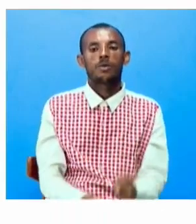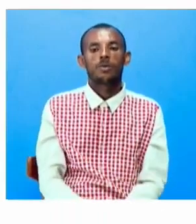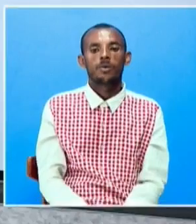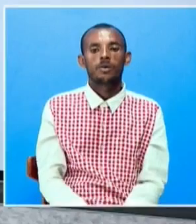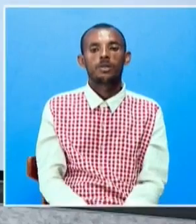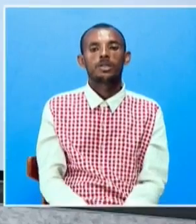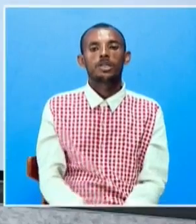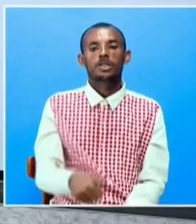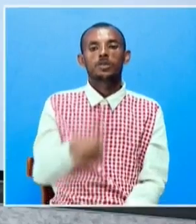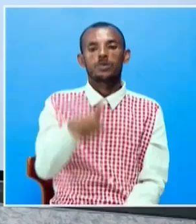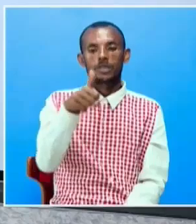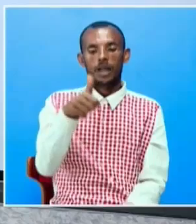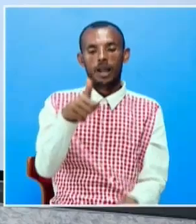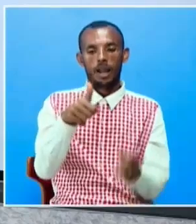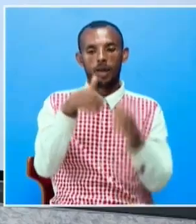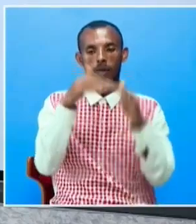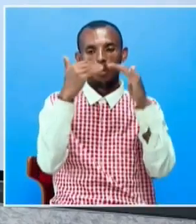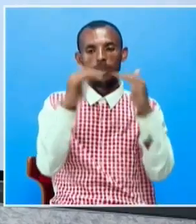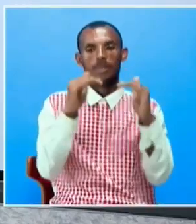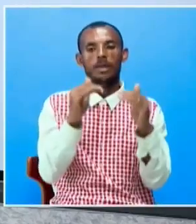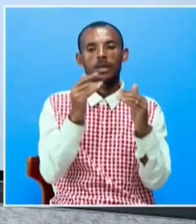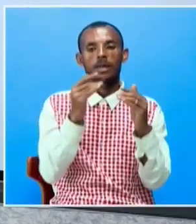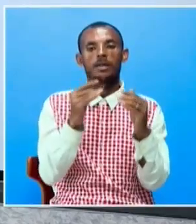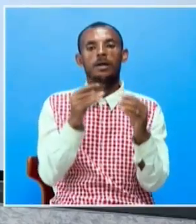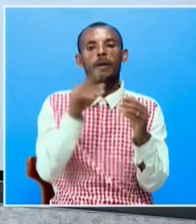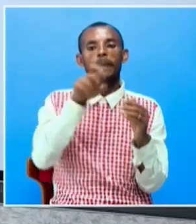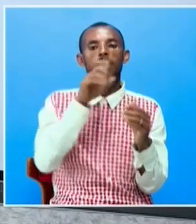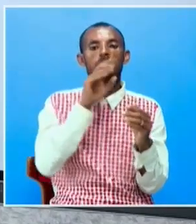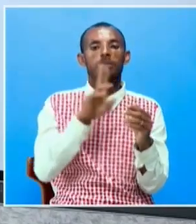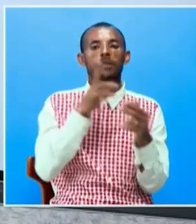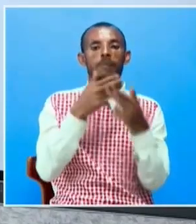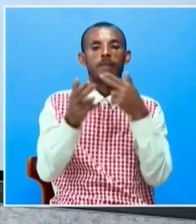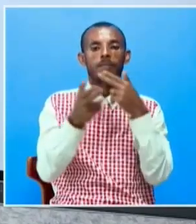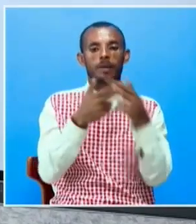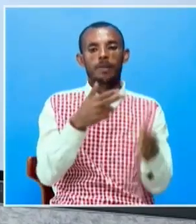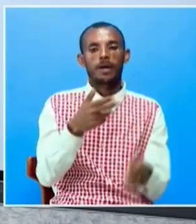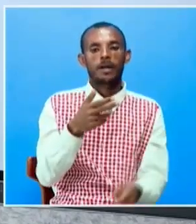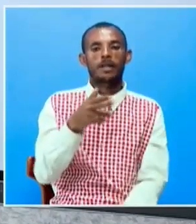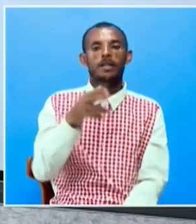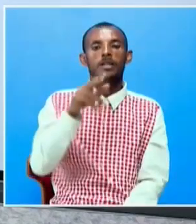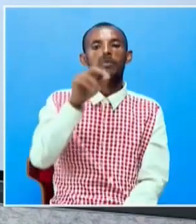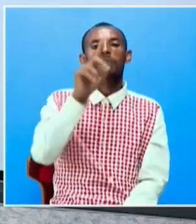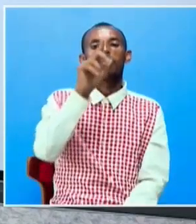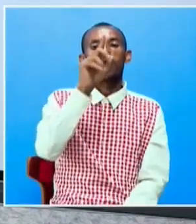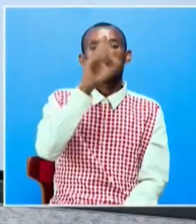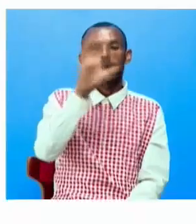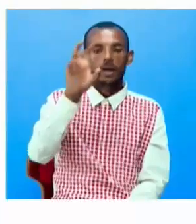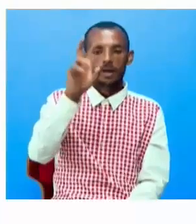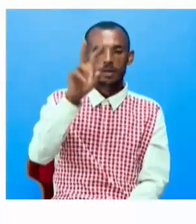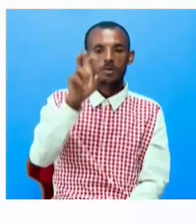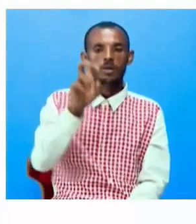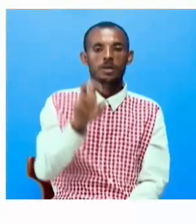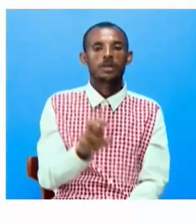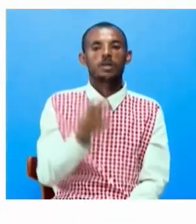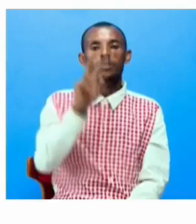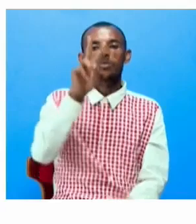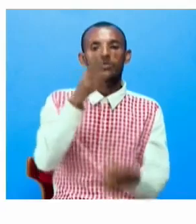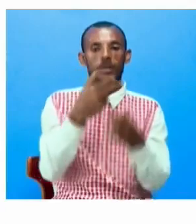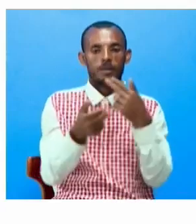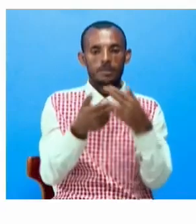the original quantity is 2 must be multiplied by 120. So, 2 times